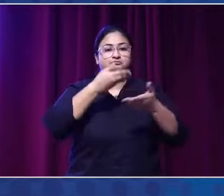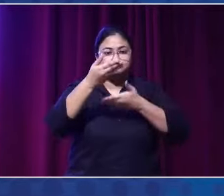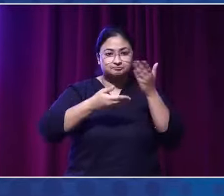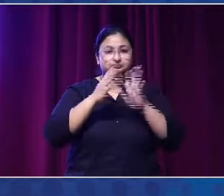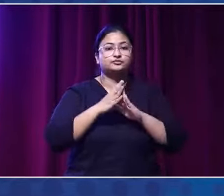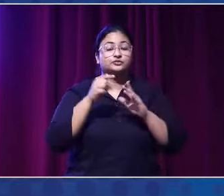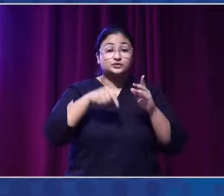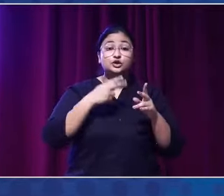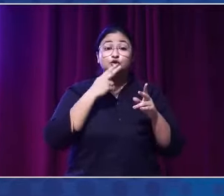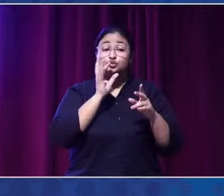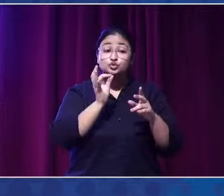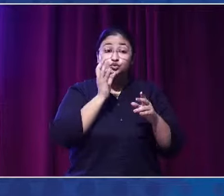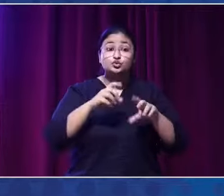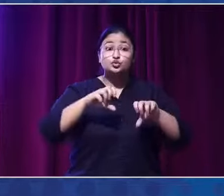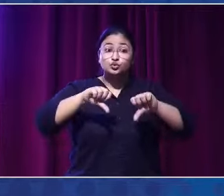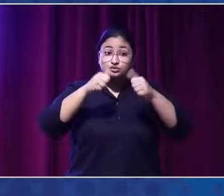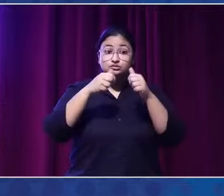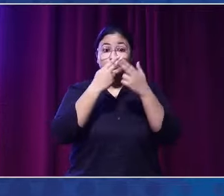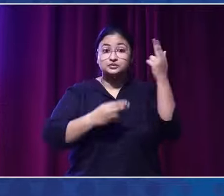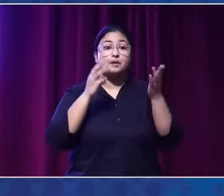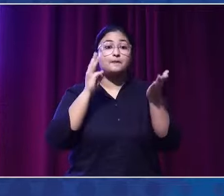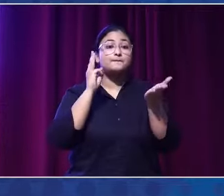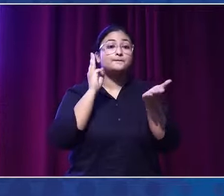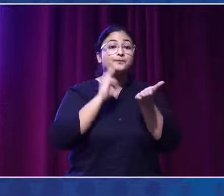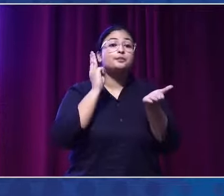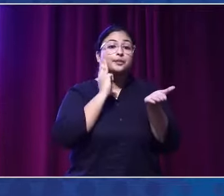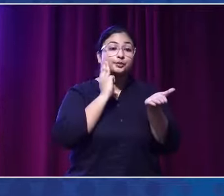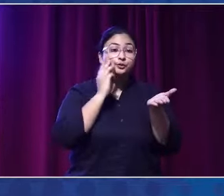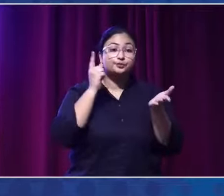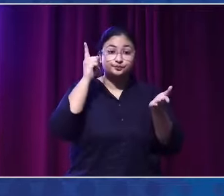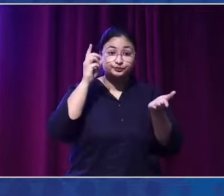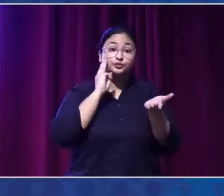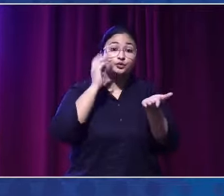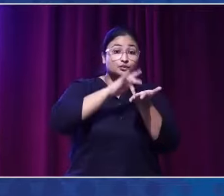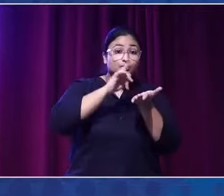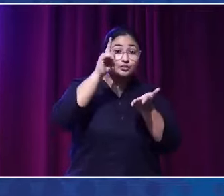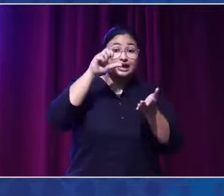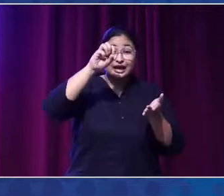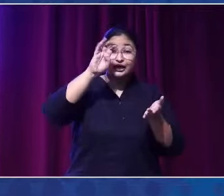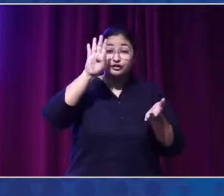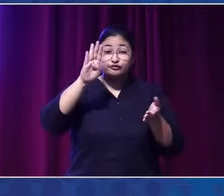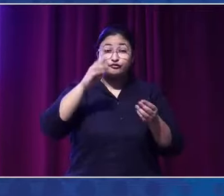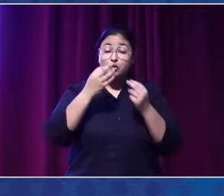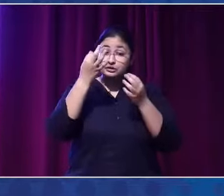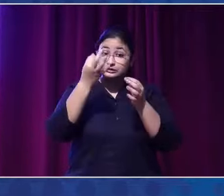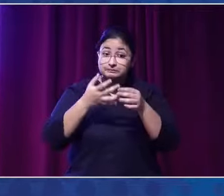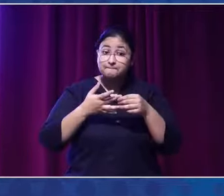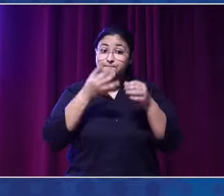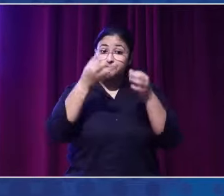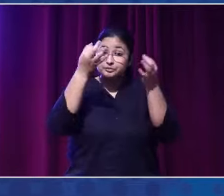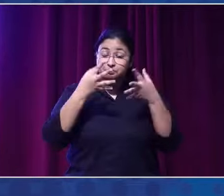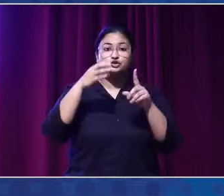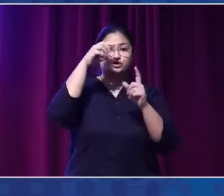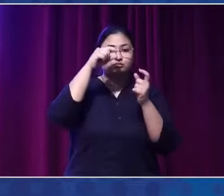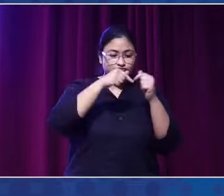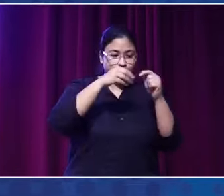real success stories of the country. Manipur. Humne 94 special polling stations banaye 10 districts